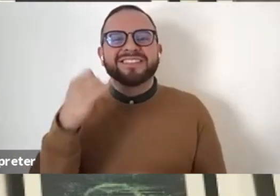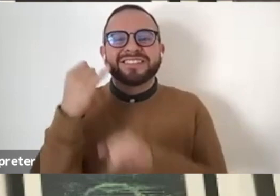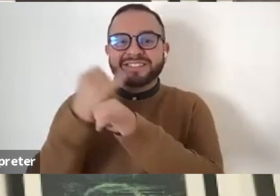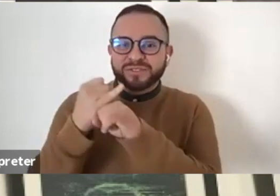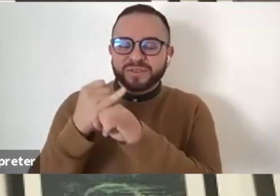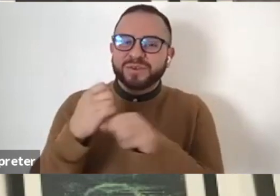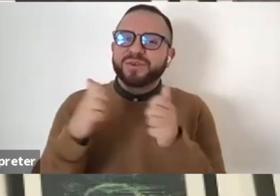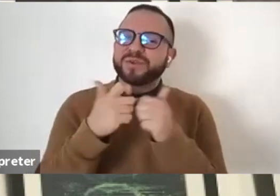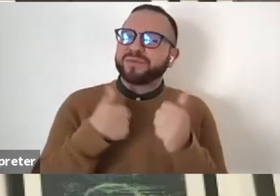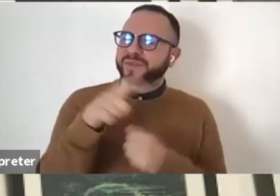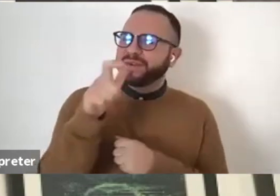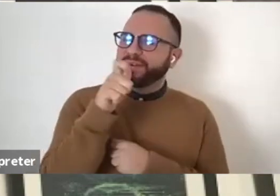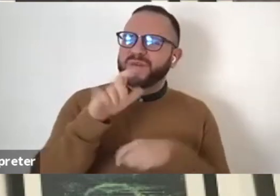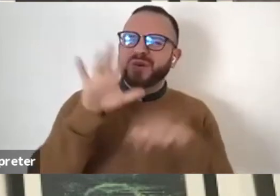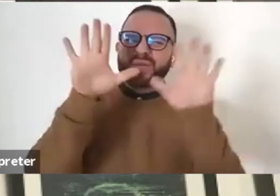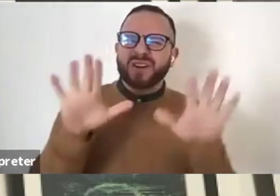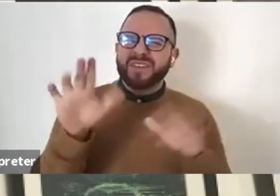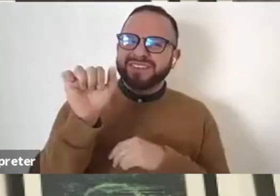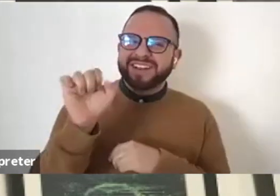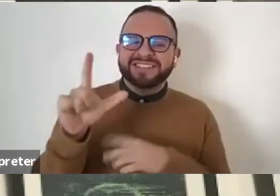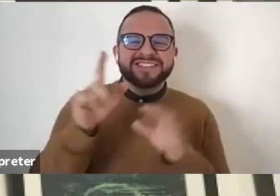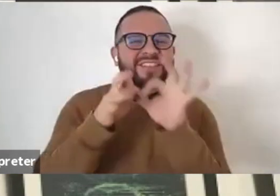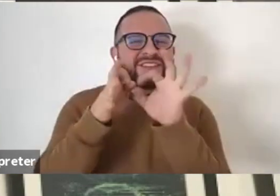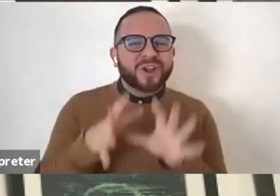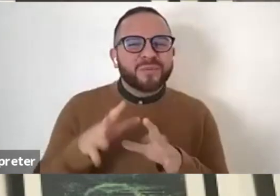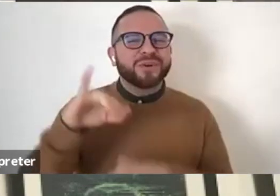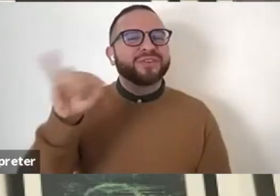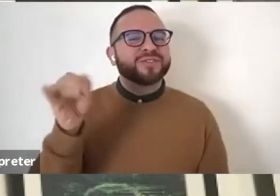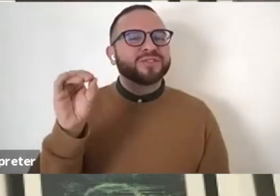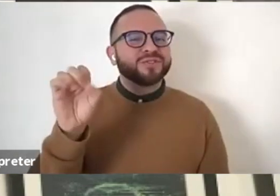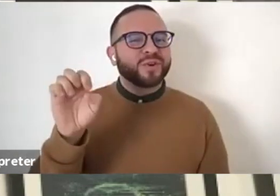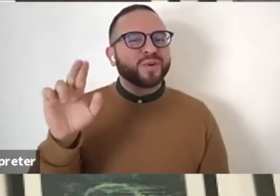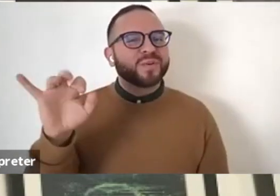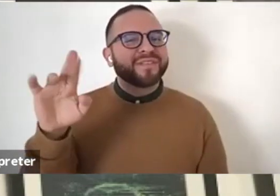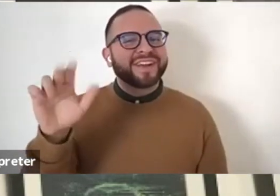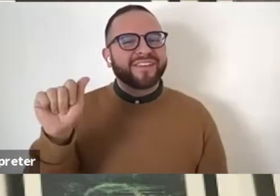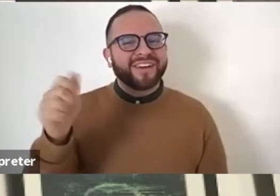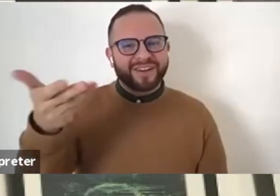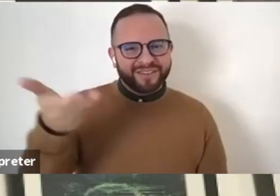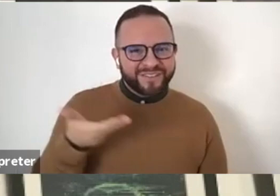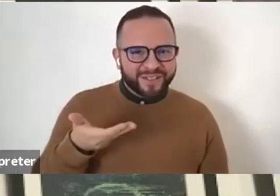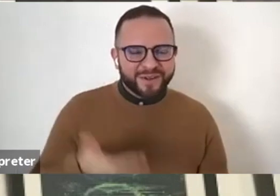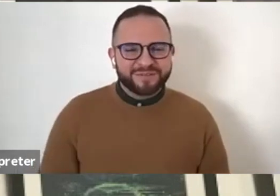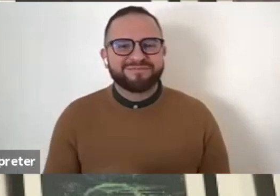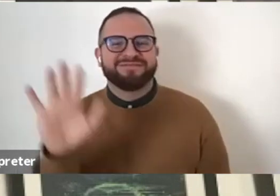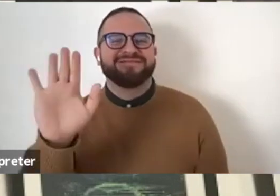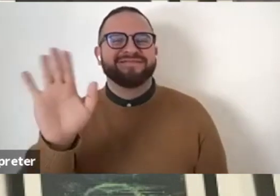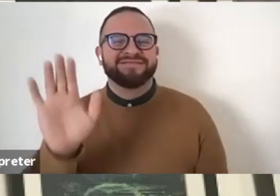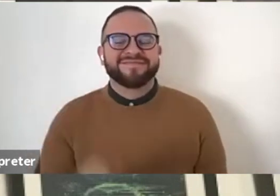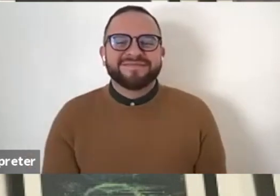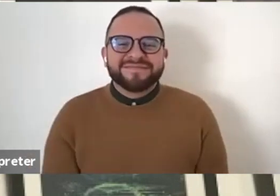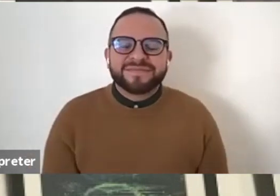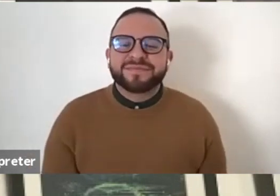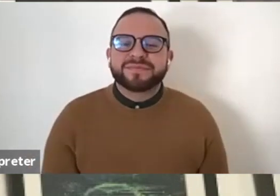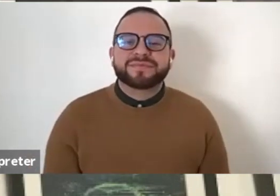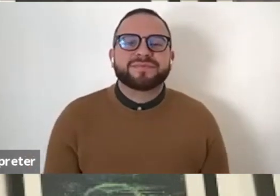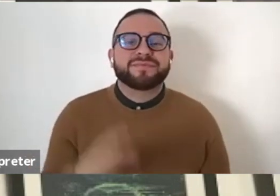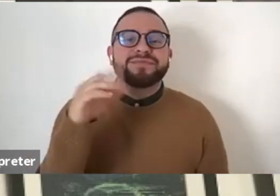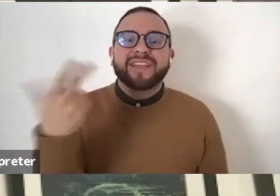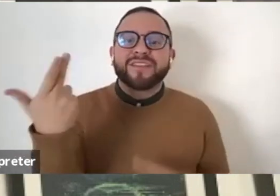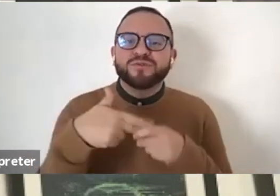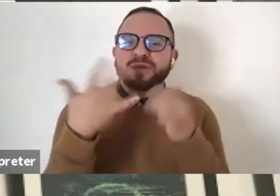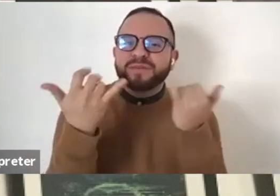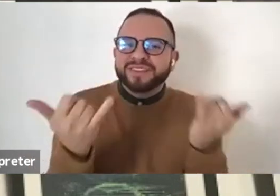our wonderful ASL interpreter, Joe Rivera. Welcome, Joe. And joining me